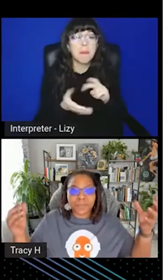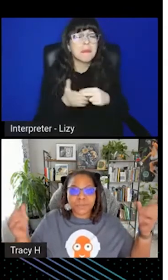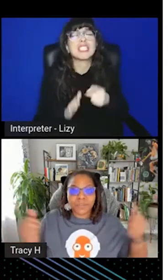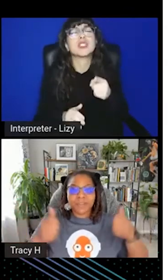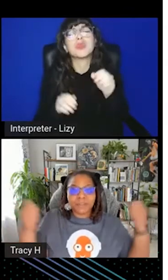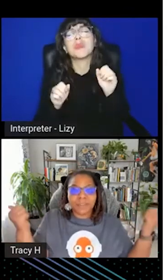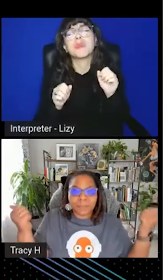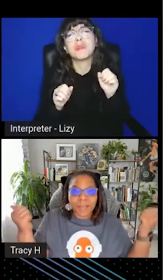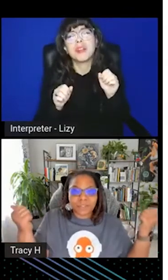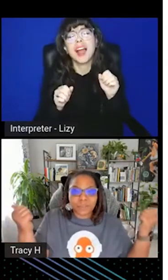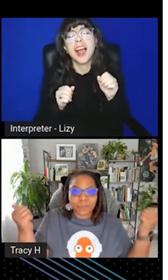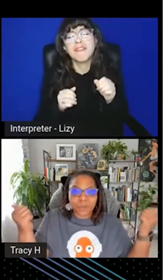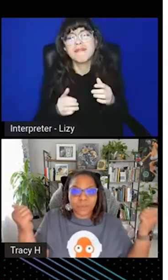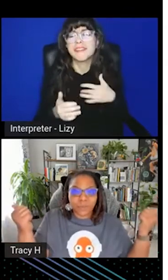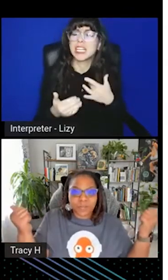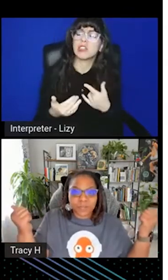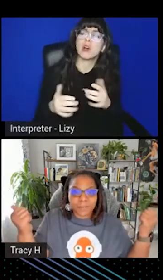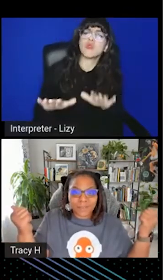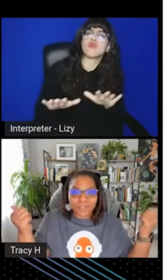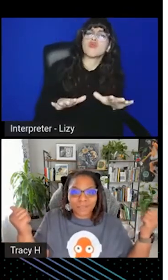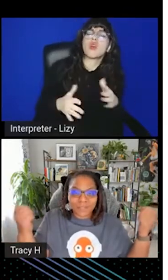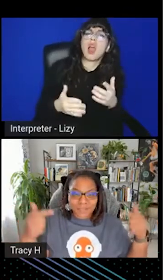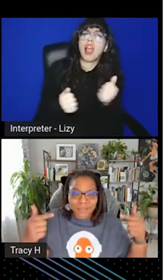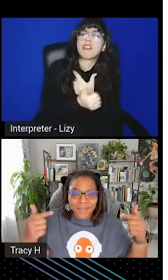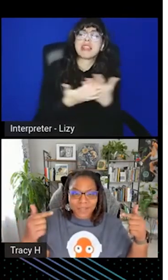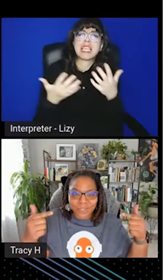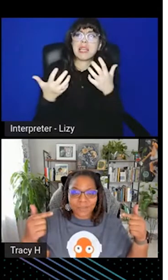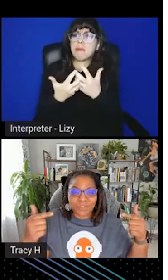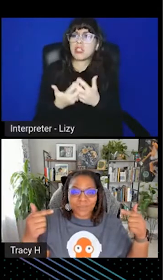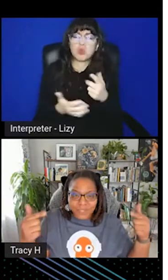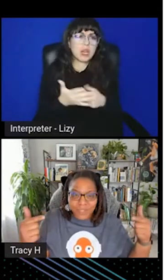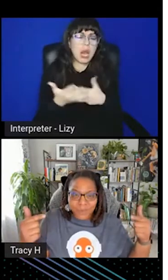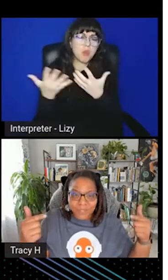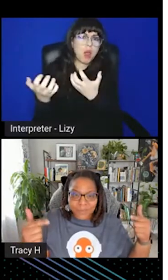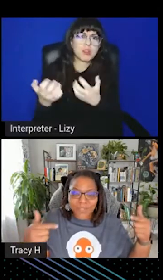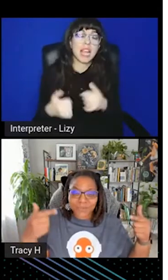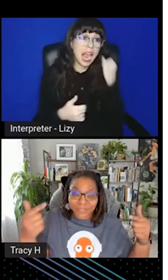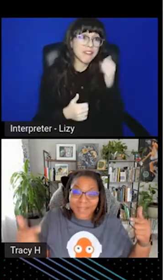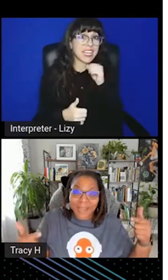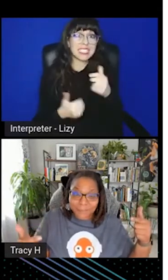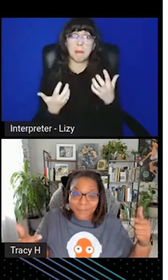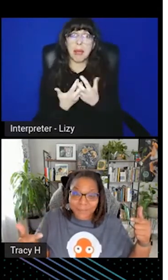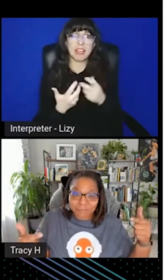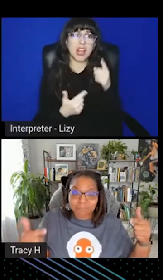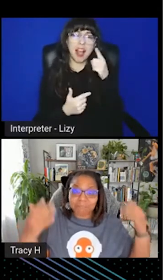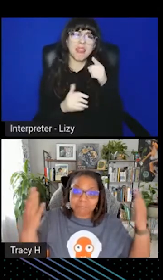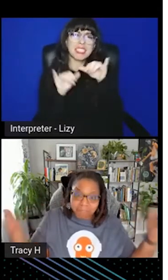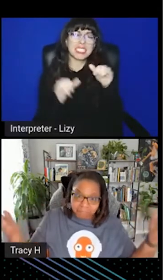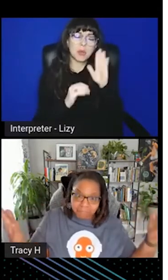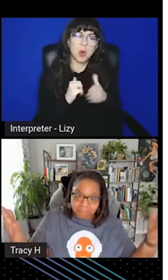you to make sure that everything matches with what you want it to match. And if it doesn't match, it gives you an easy way to make sure that that happens.